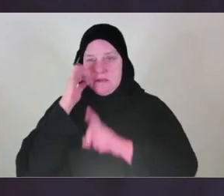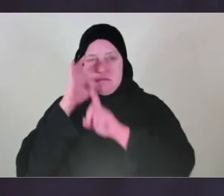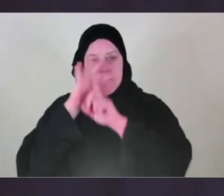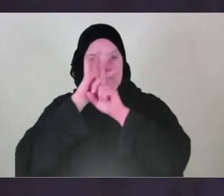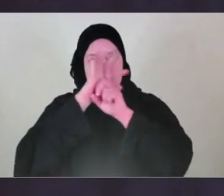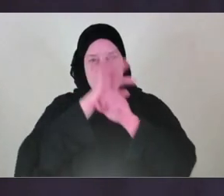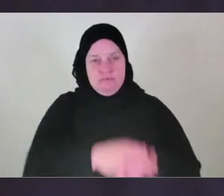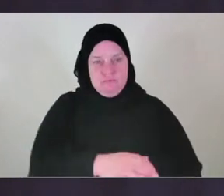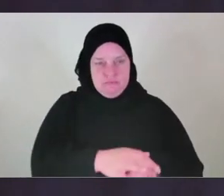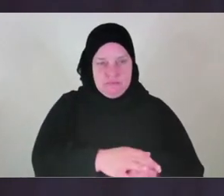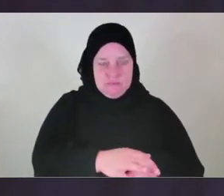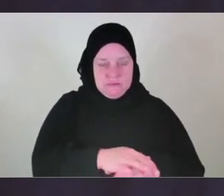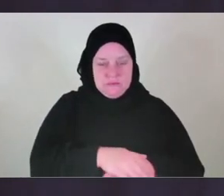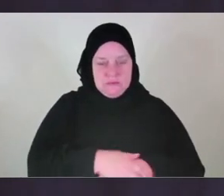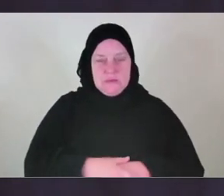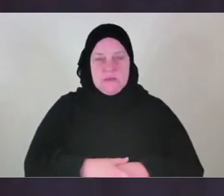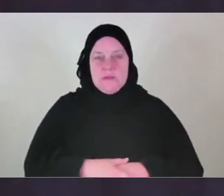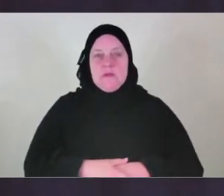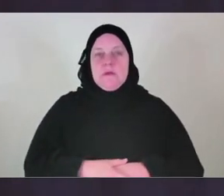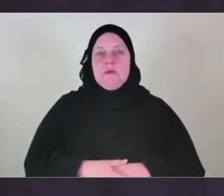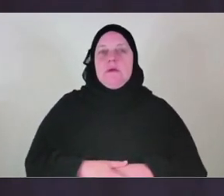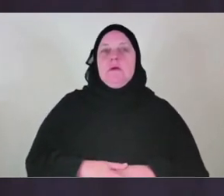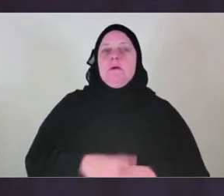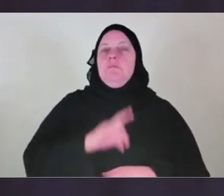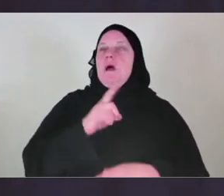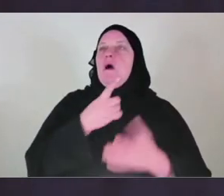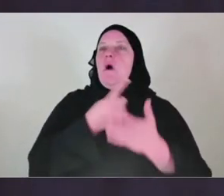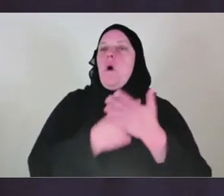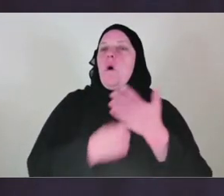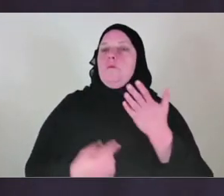And then once again, the Imam says, this is contrary to the book of God.